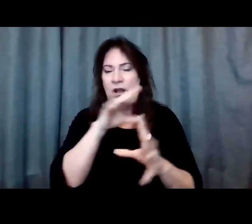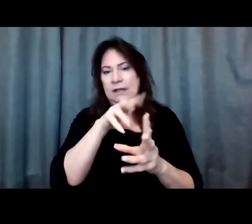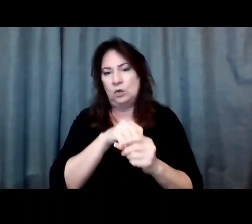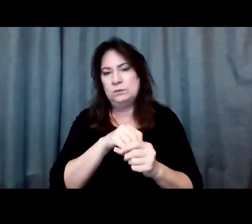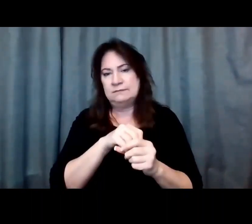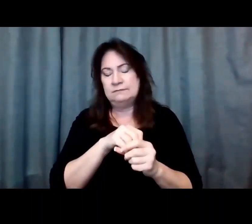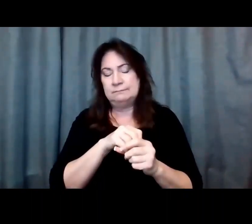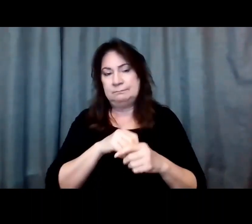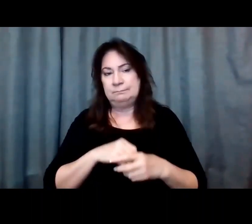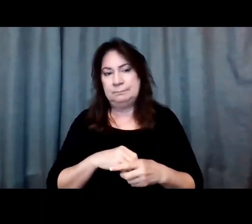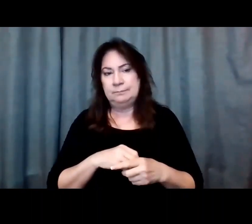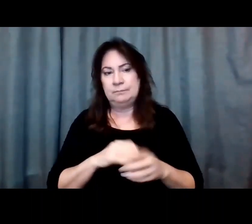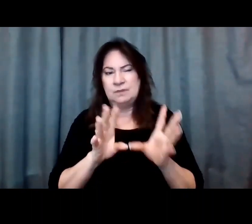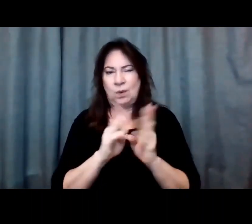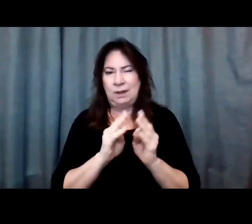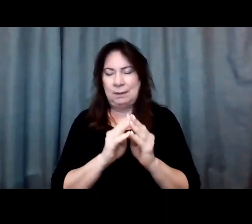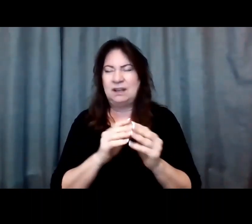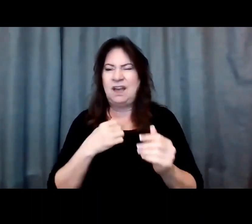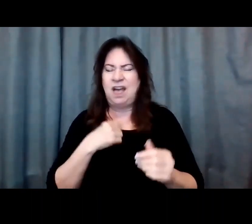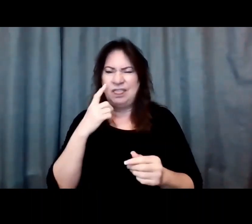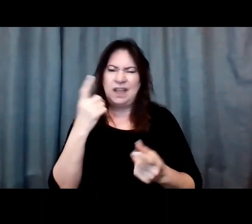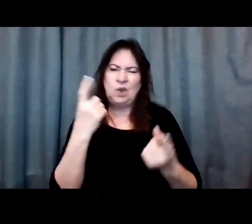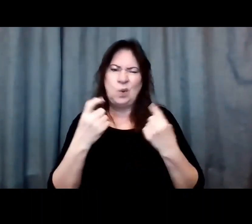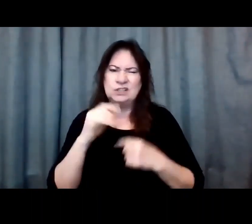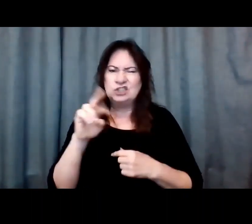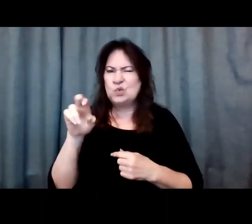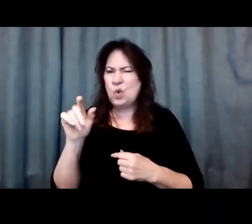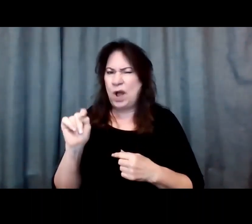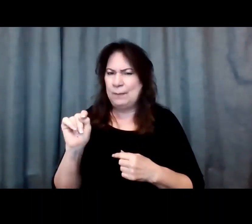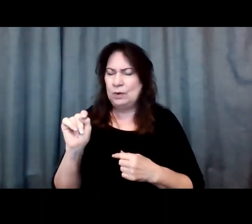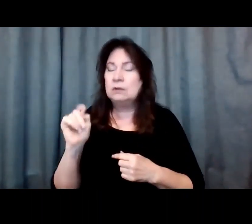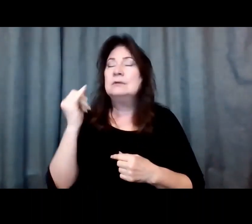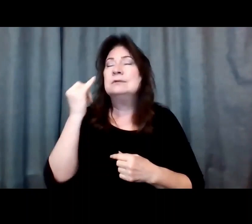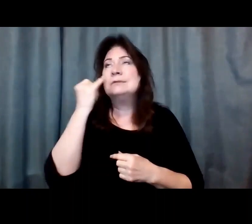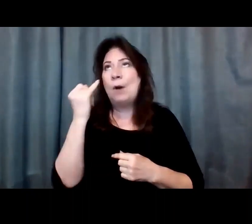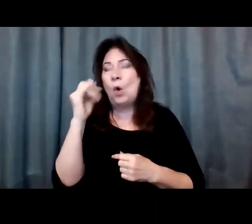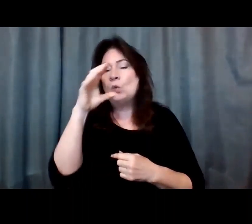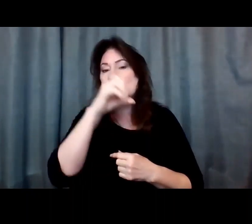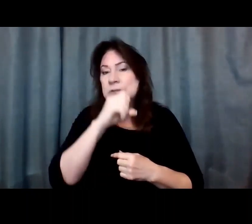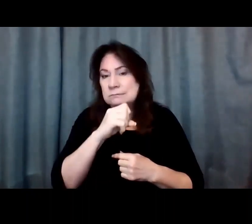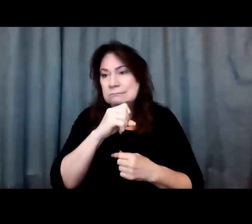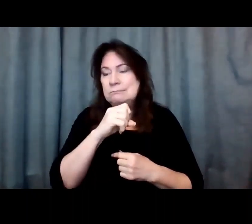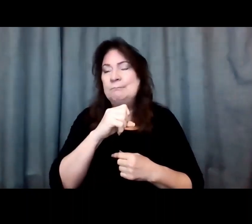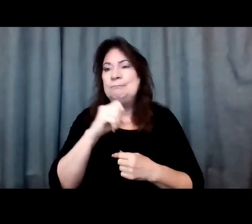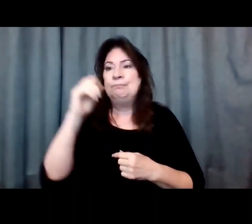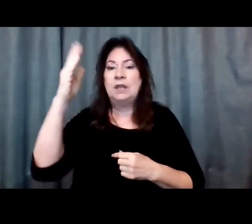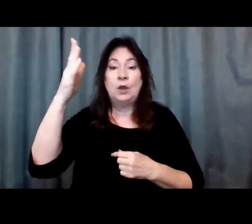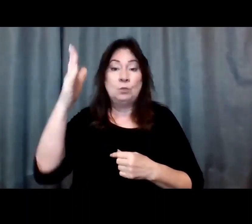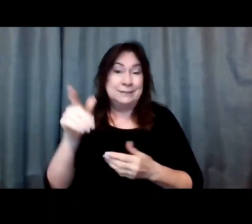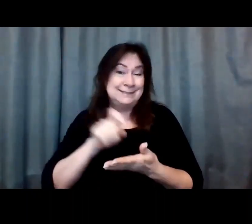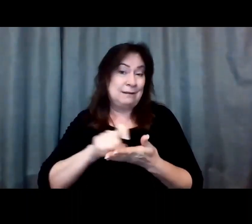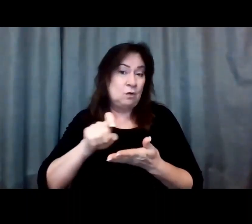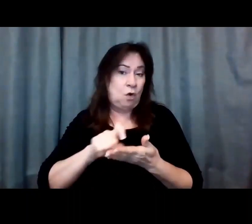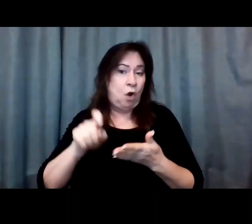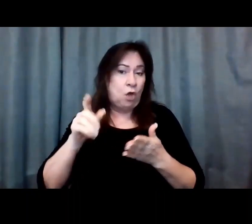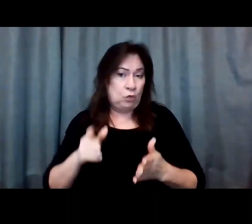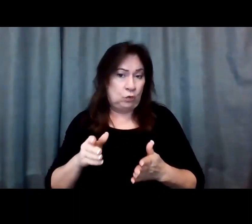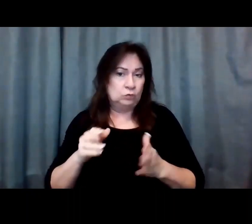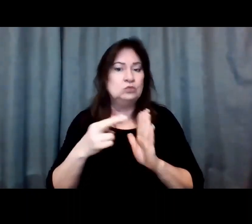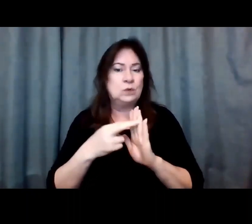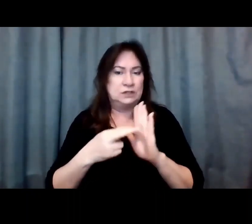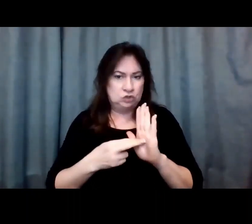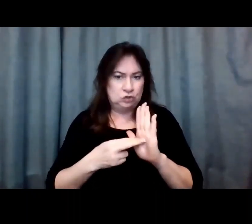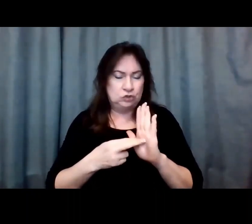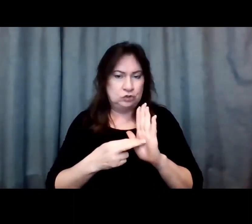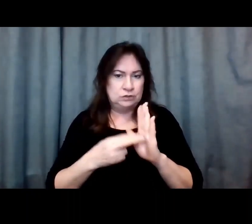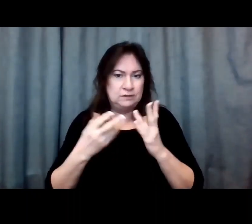be. I think the question though, Robert, is let's assume a presenting author register